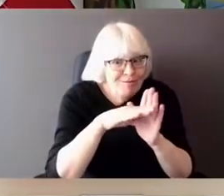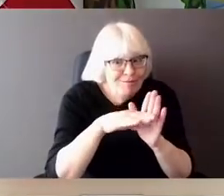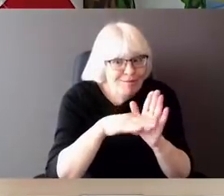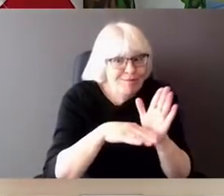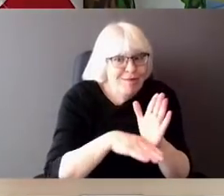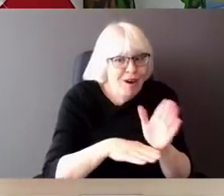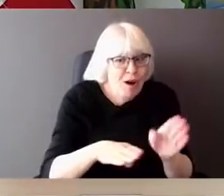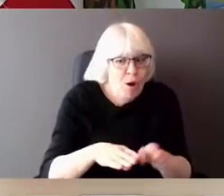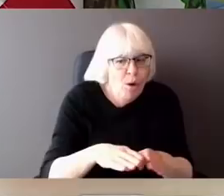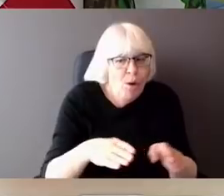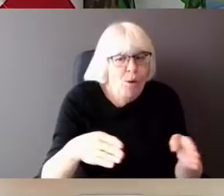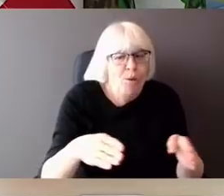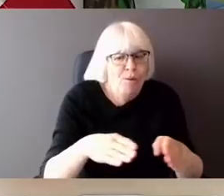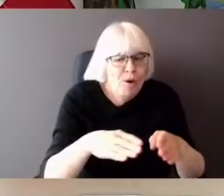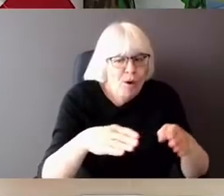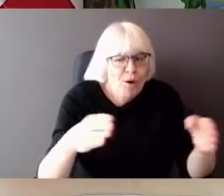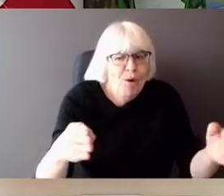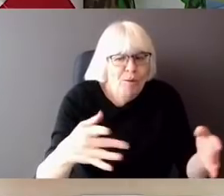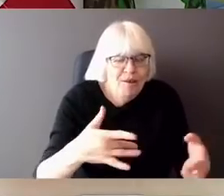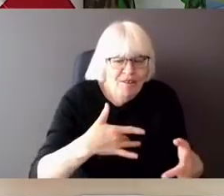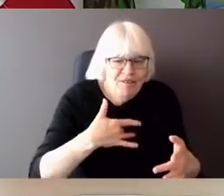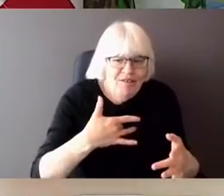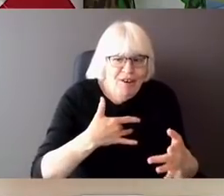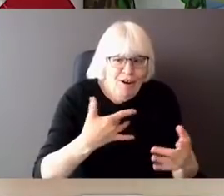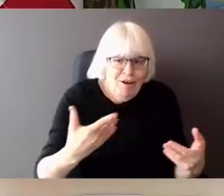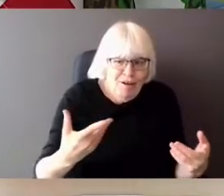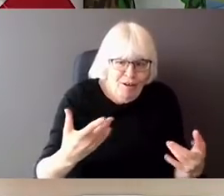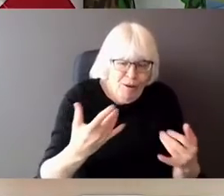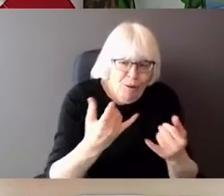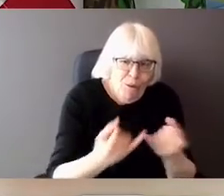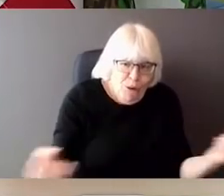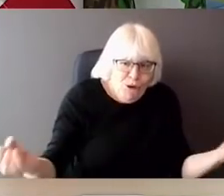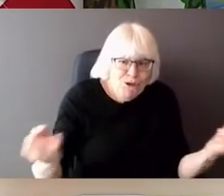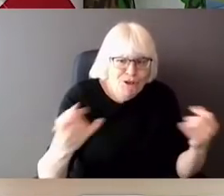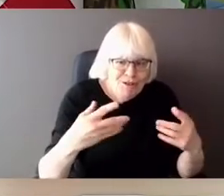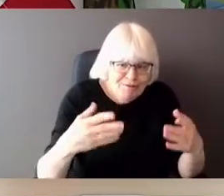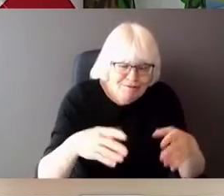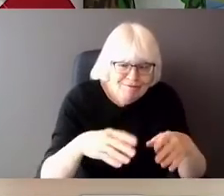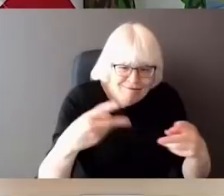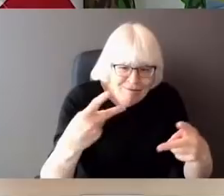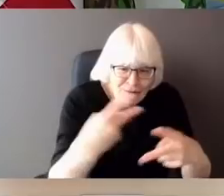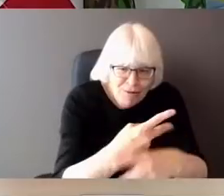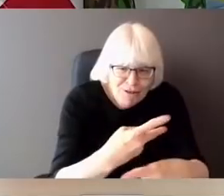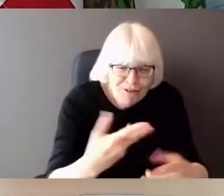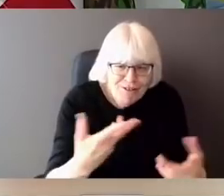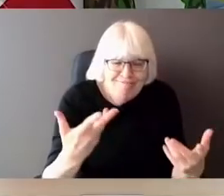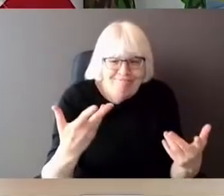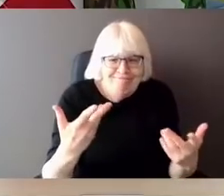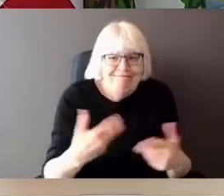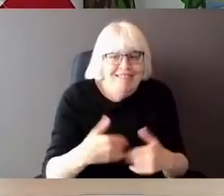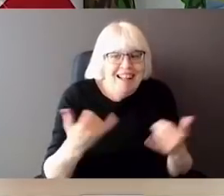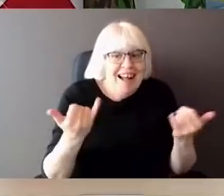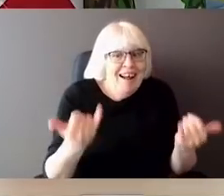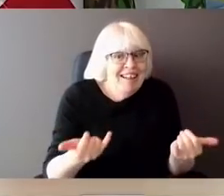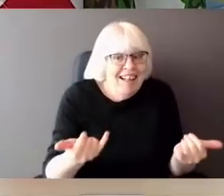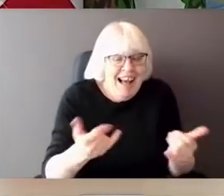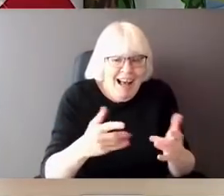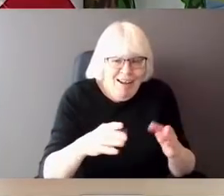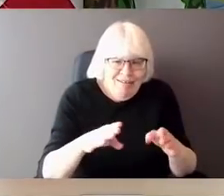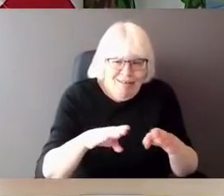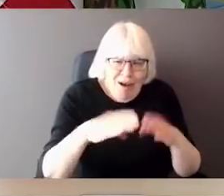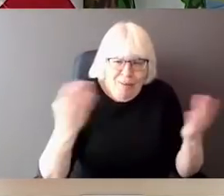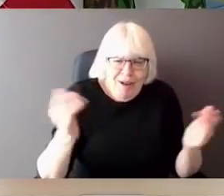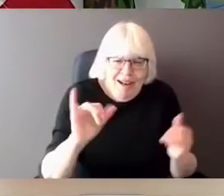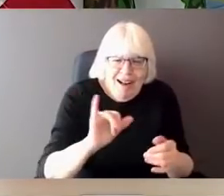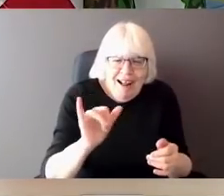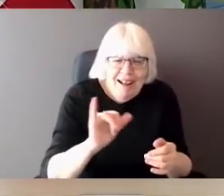reach the point that, you know, we're almost at that flu level where only people who present at the hospital are tested for COVID-19, you know, when